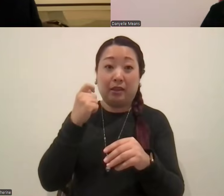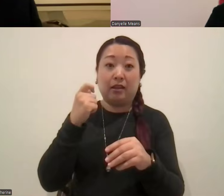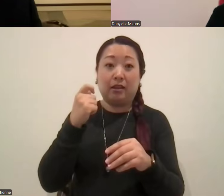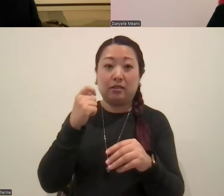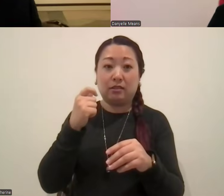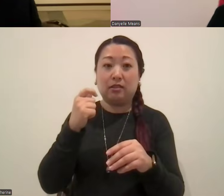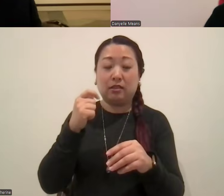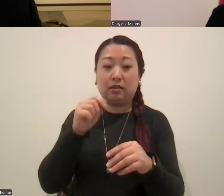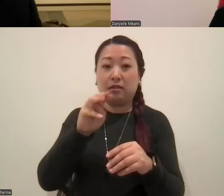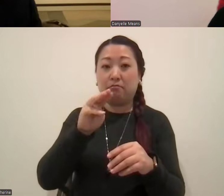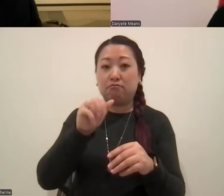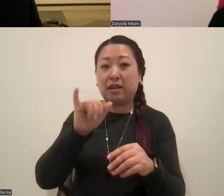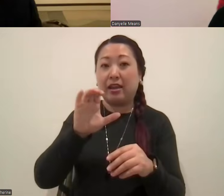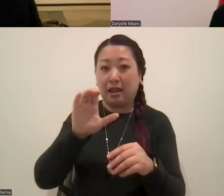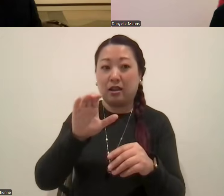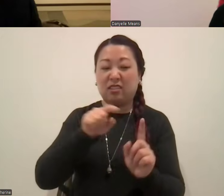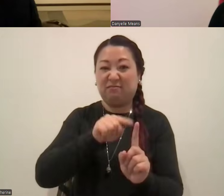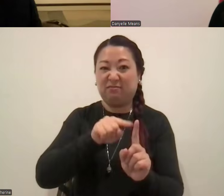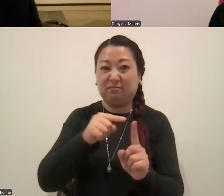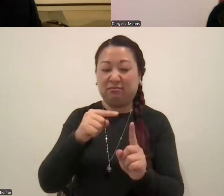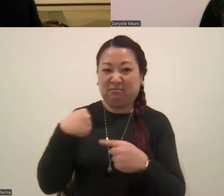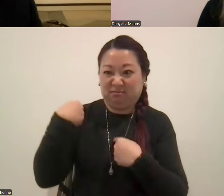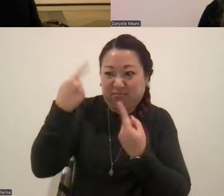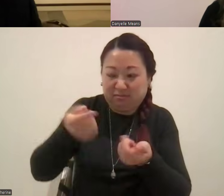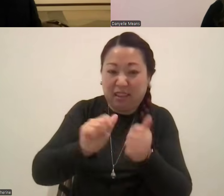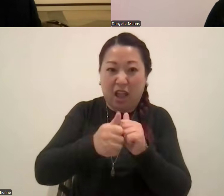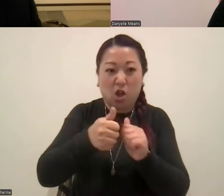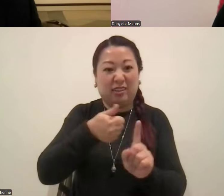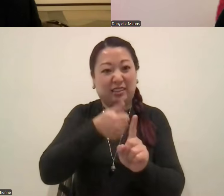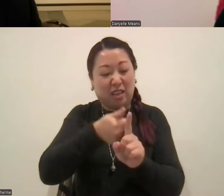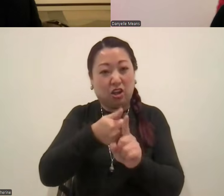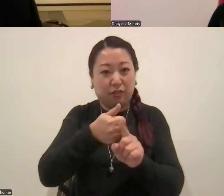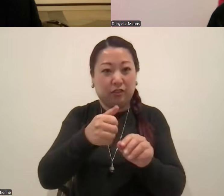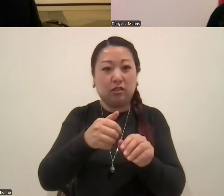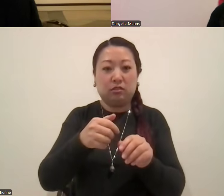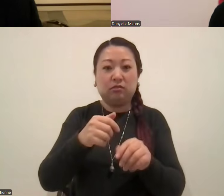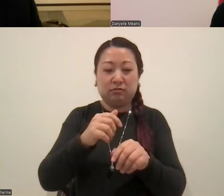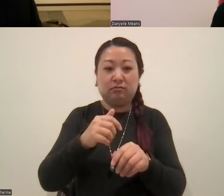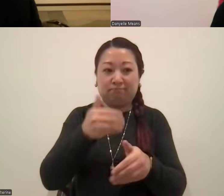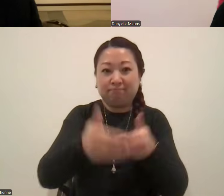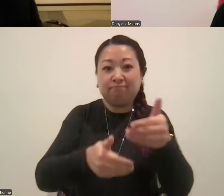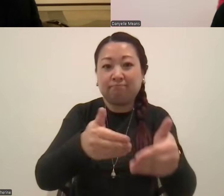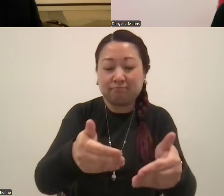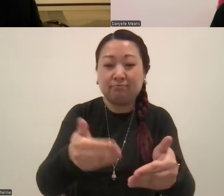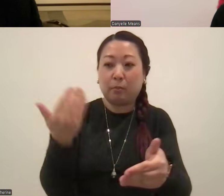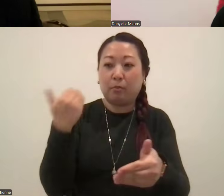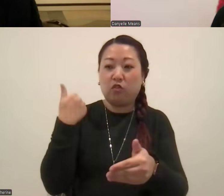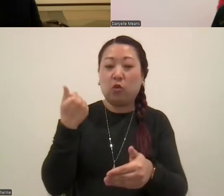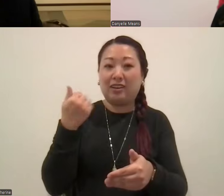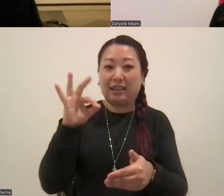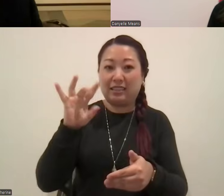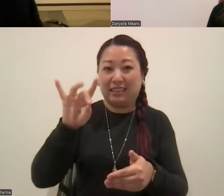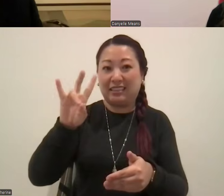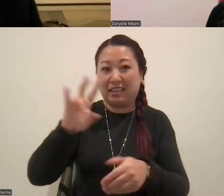MIAC has moved throughout its time, established in 1987. It has always